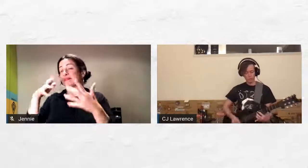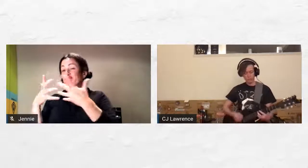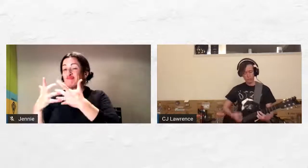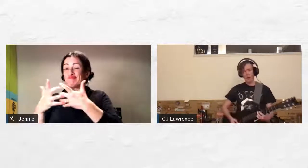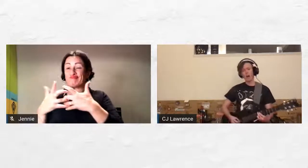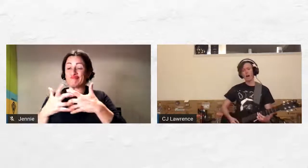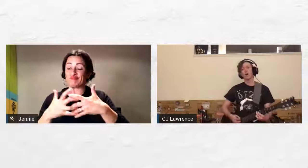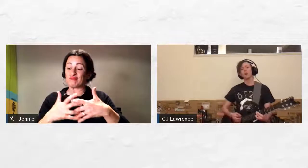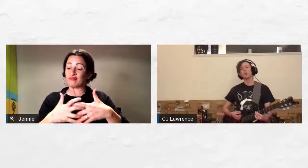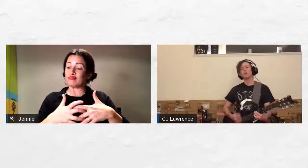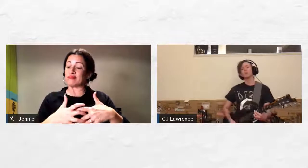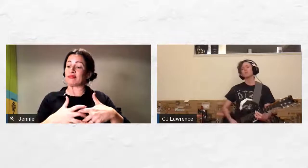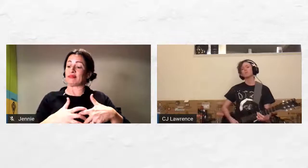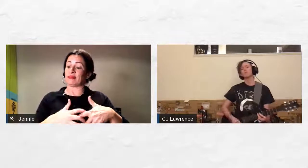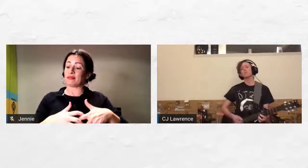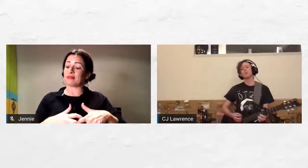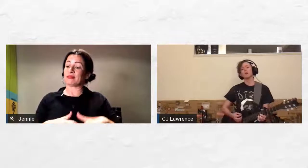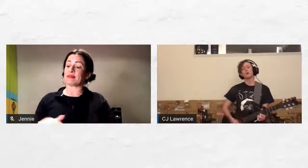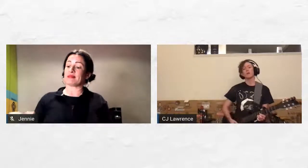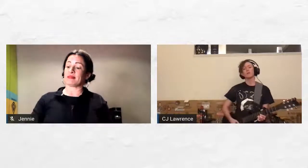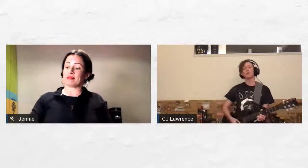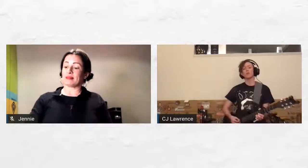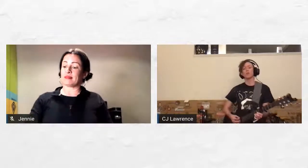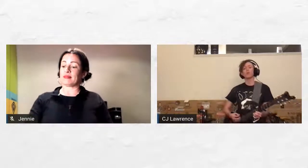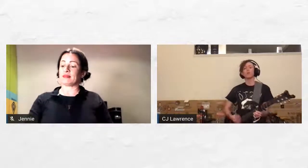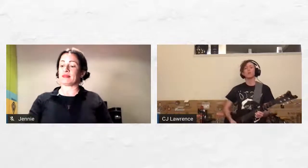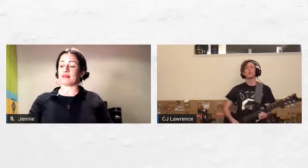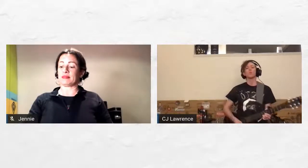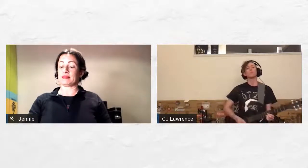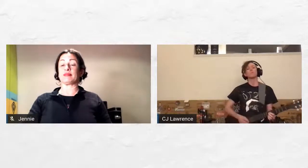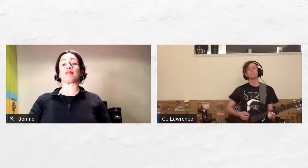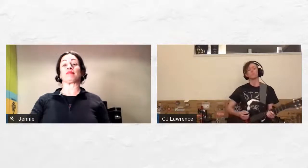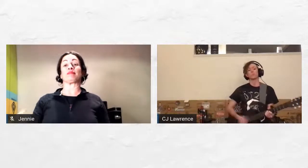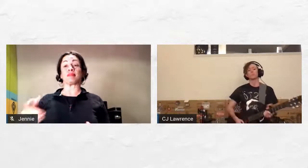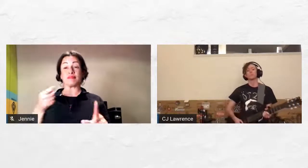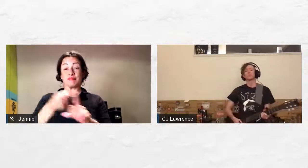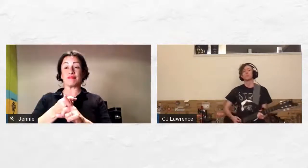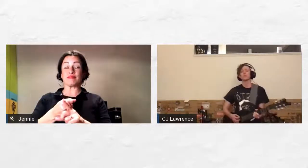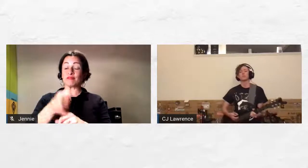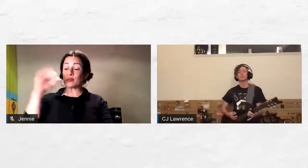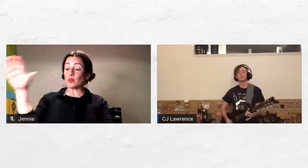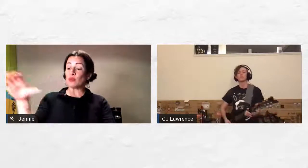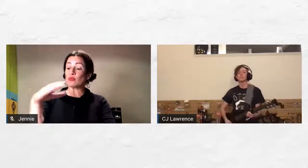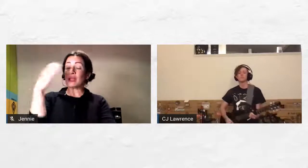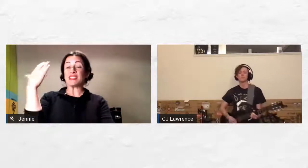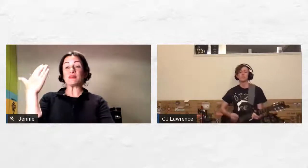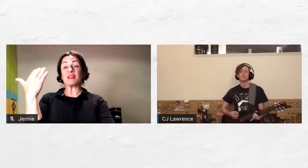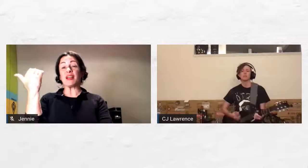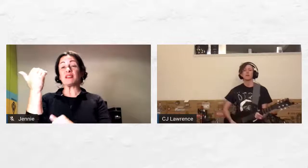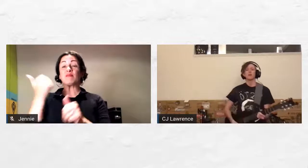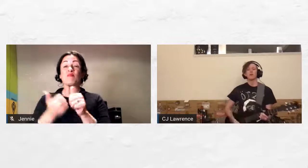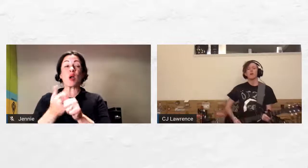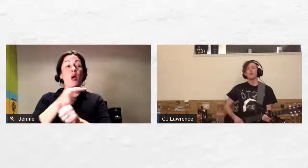cooperate. Was the house went home for Christmas.